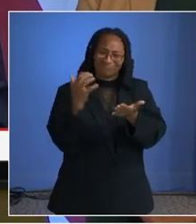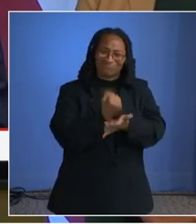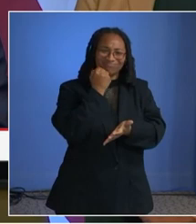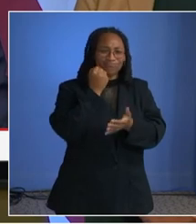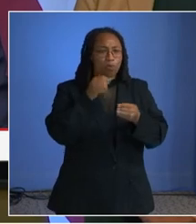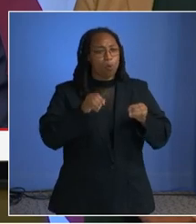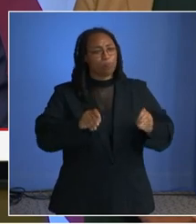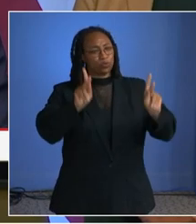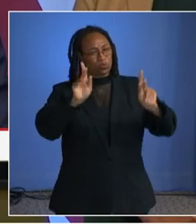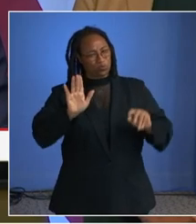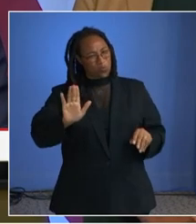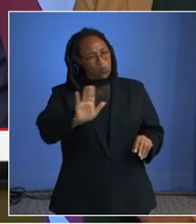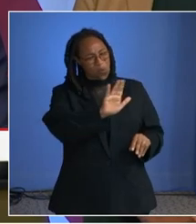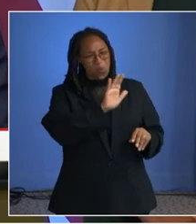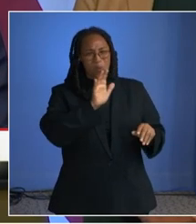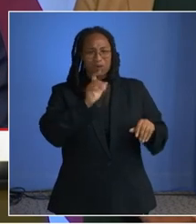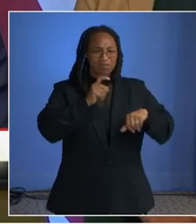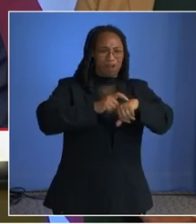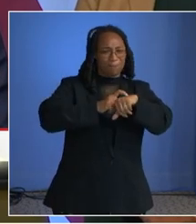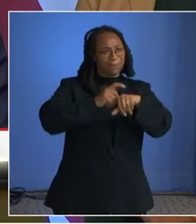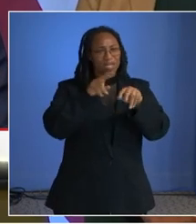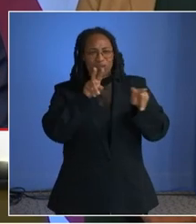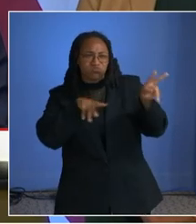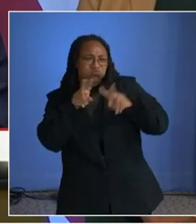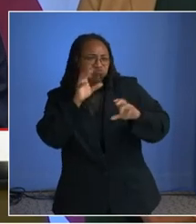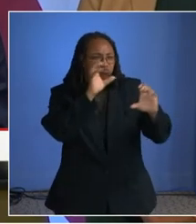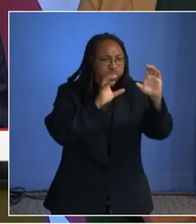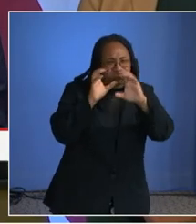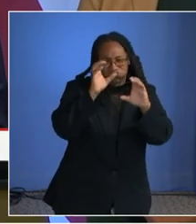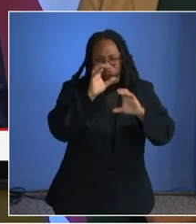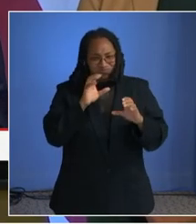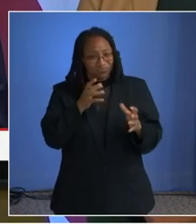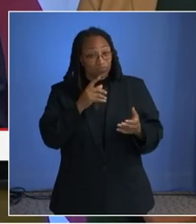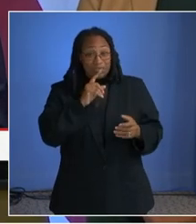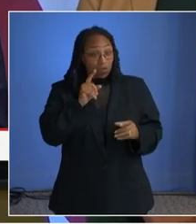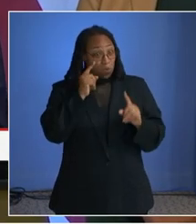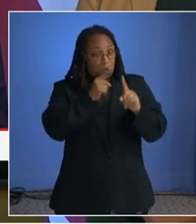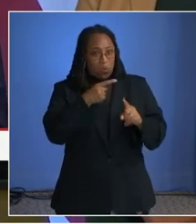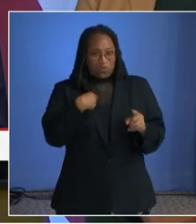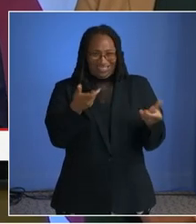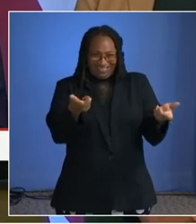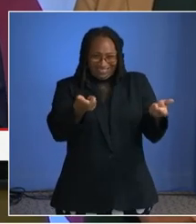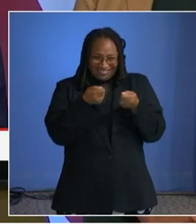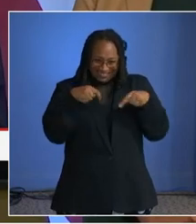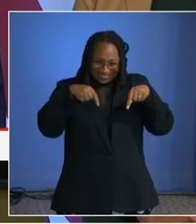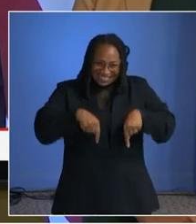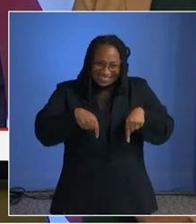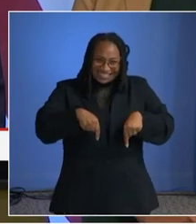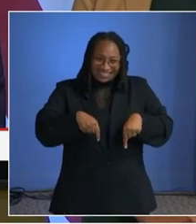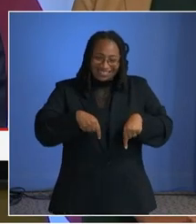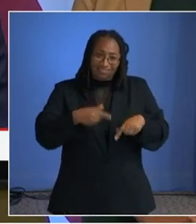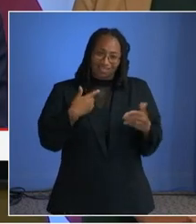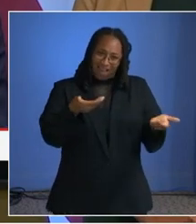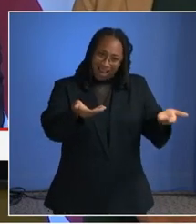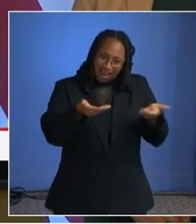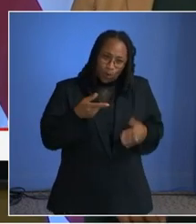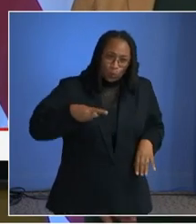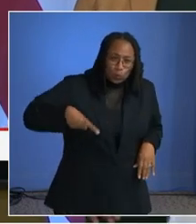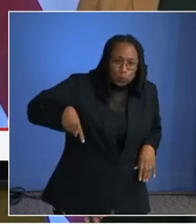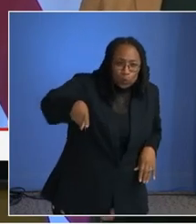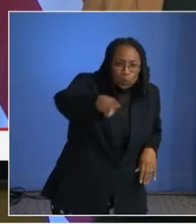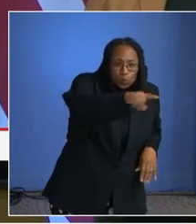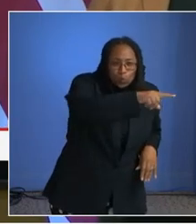actively pursuing to ensure that DC residents have access to jobs and a career trajectory.